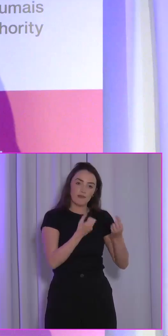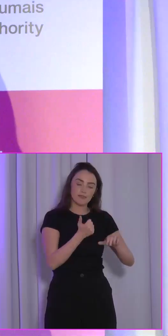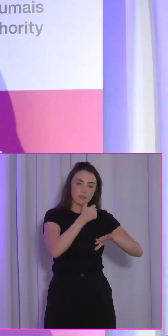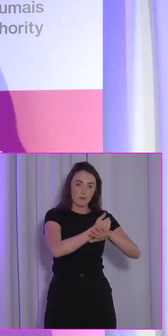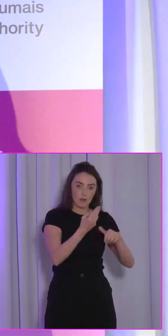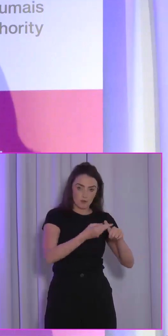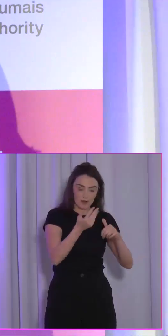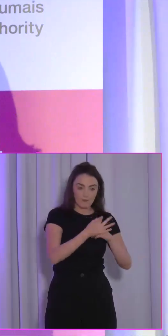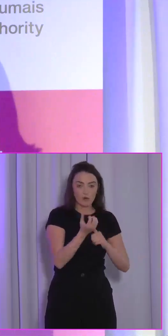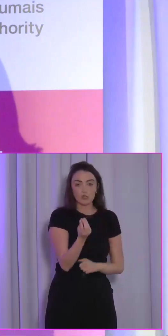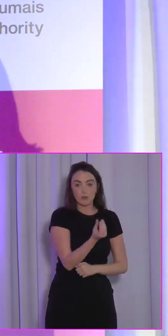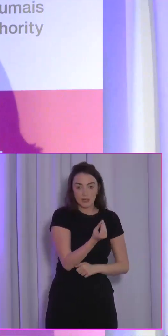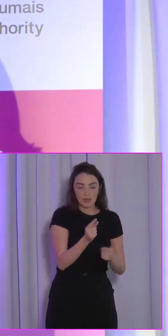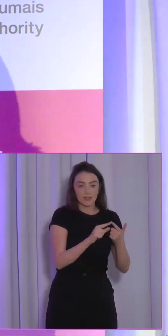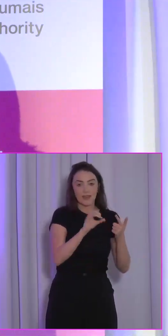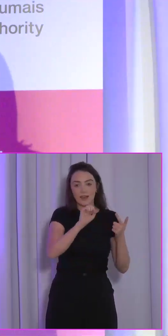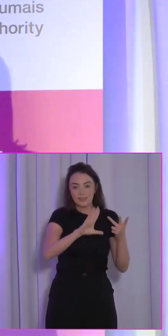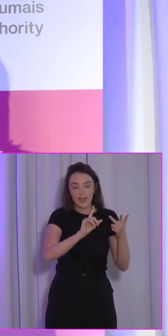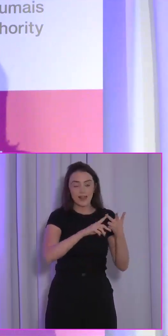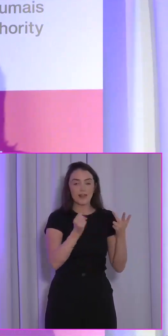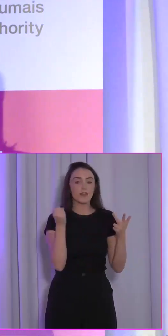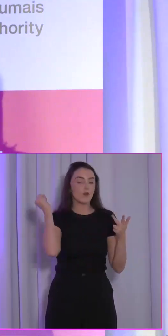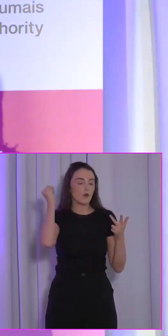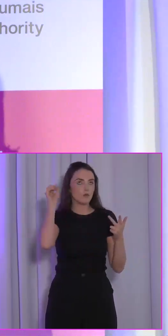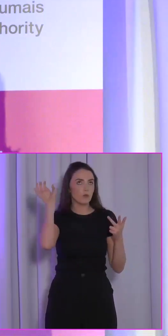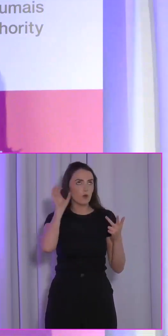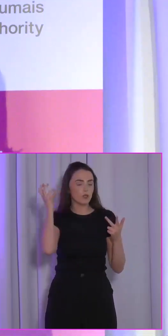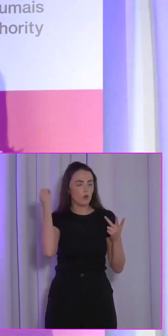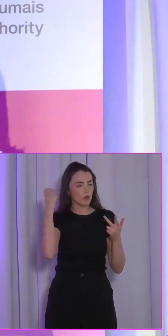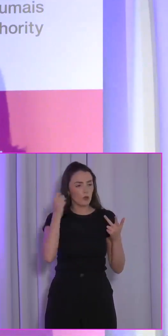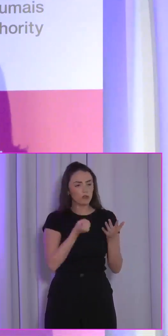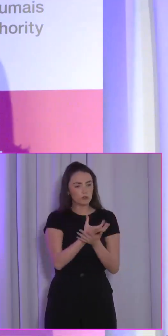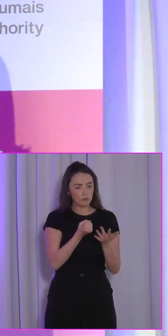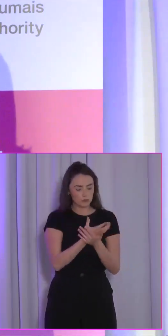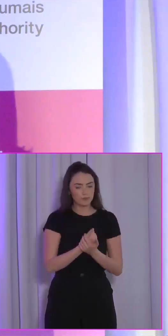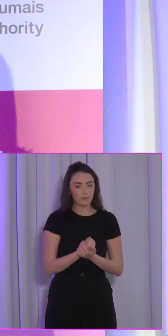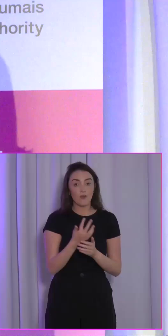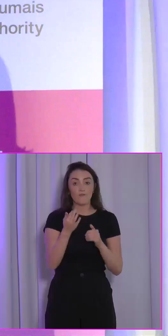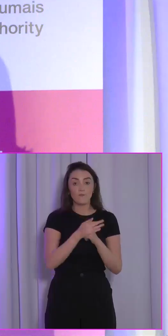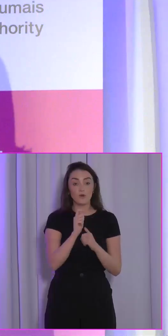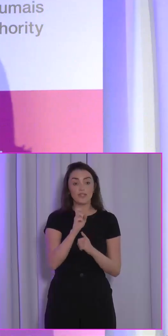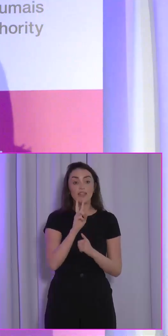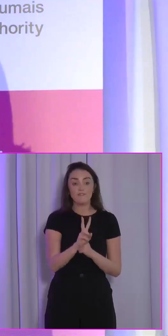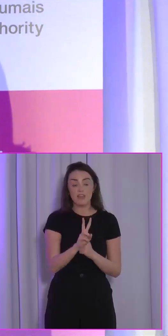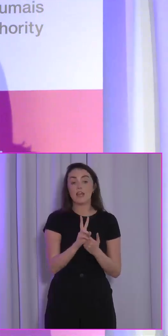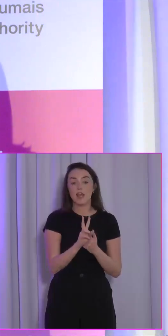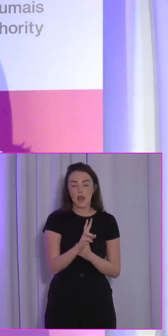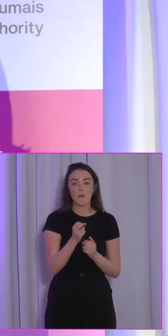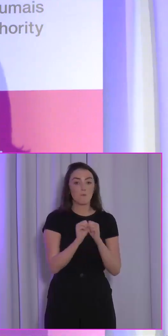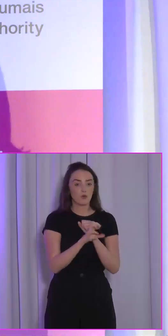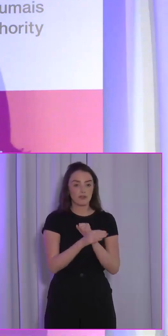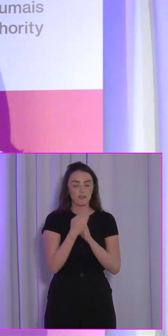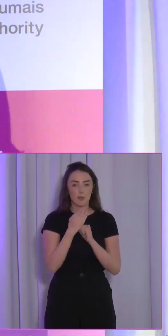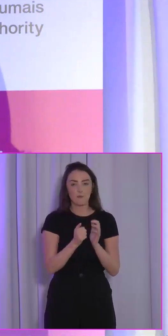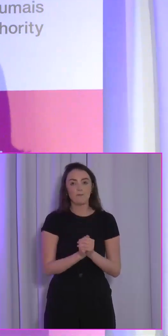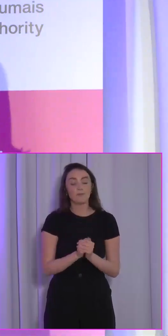in relation to subtitling, ISL and audio description for television broadcasters. So our power to set those rules is set